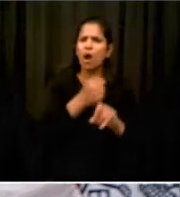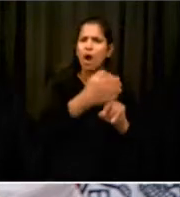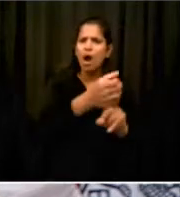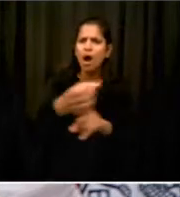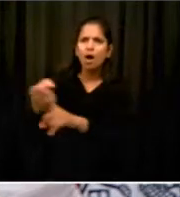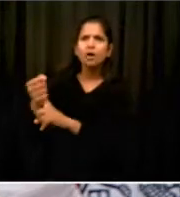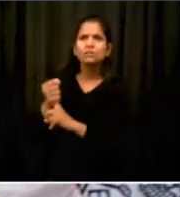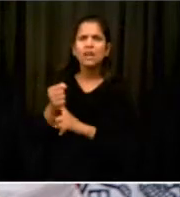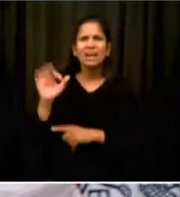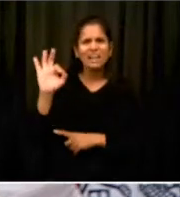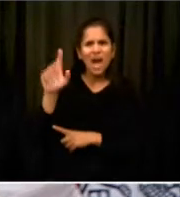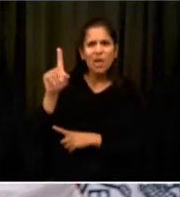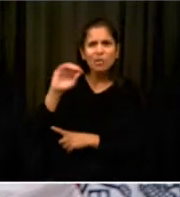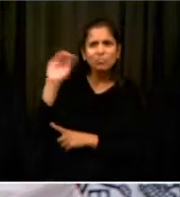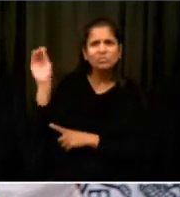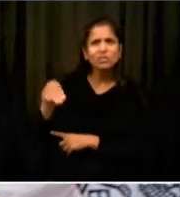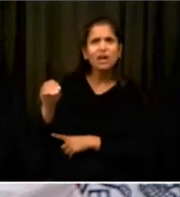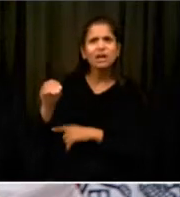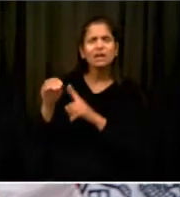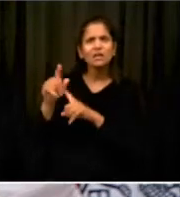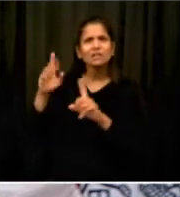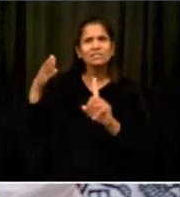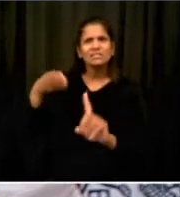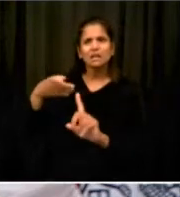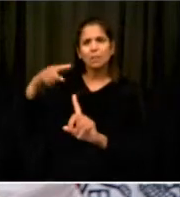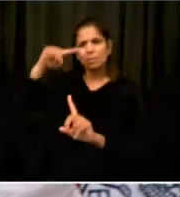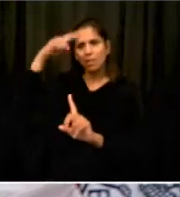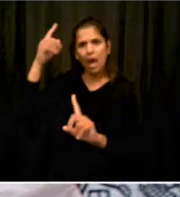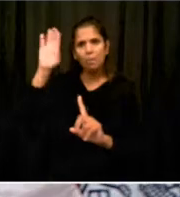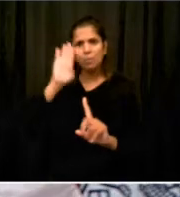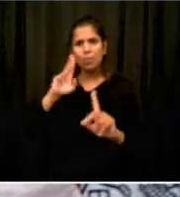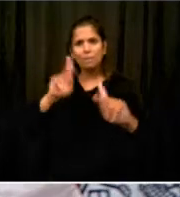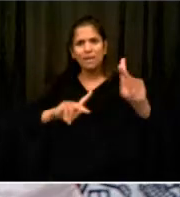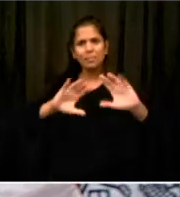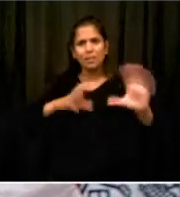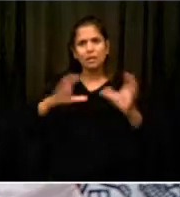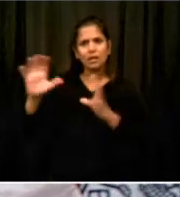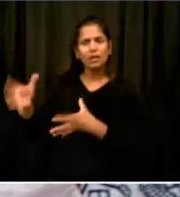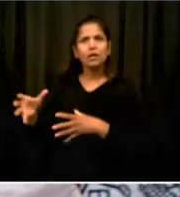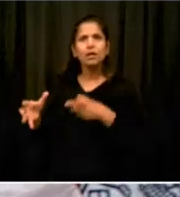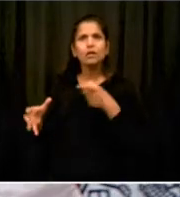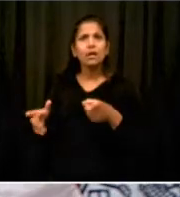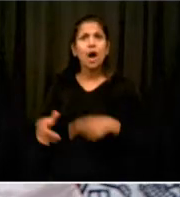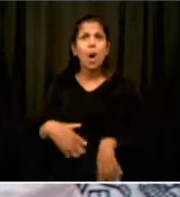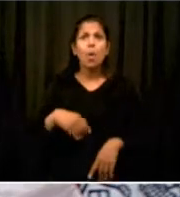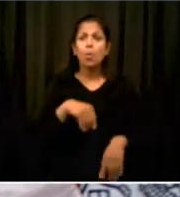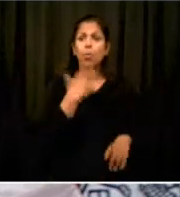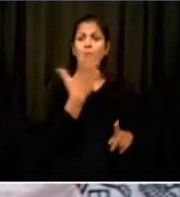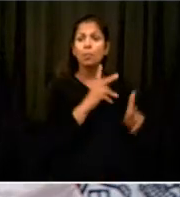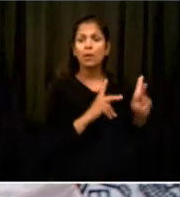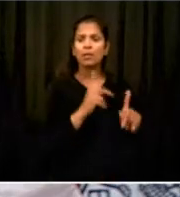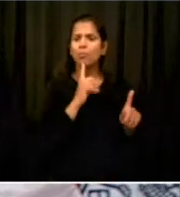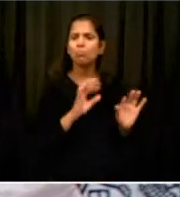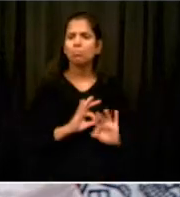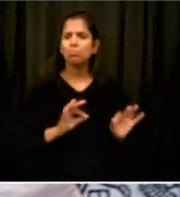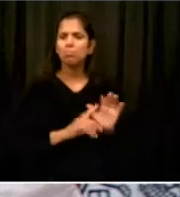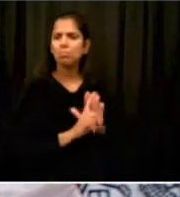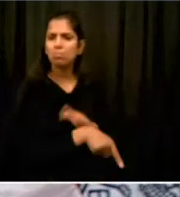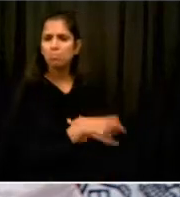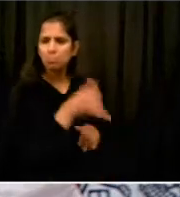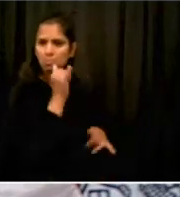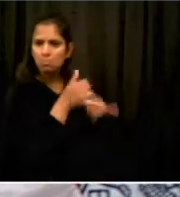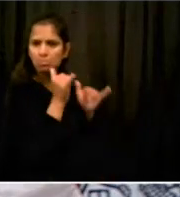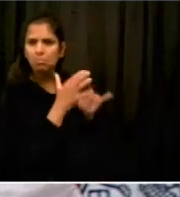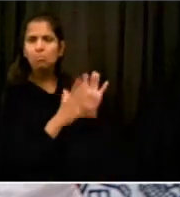ongoing work, and it's real important work. So, first of all, if you look at what's happened over the last 7 years, and we've gone